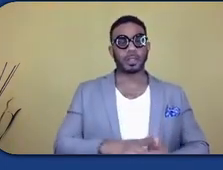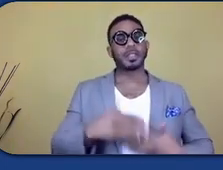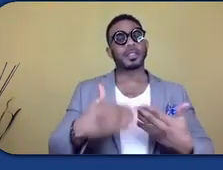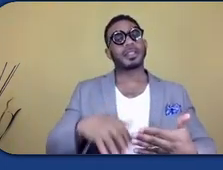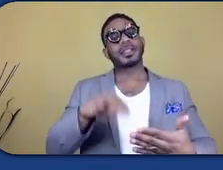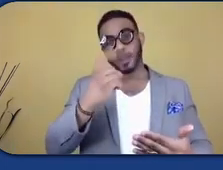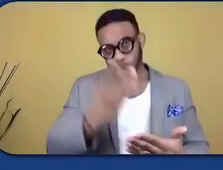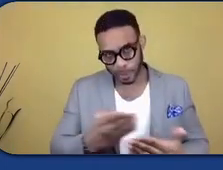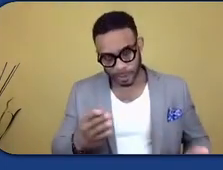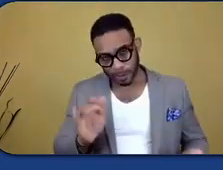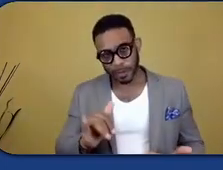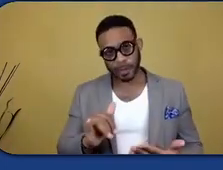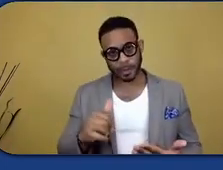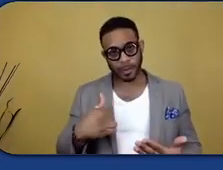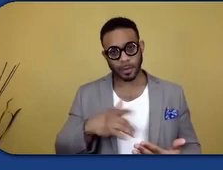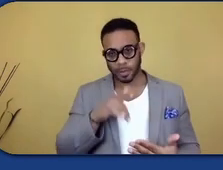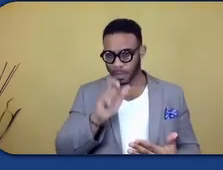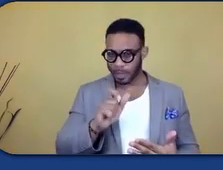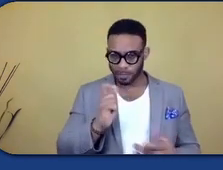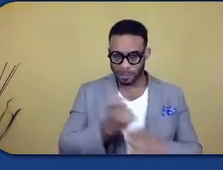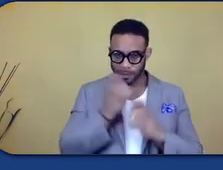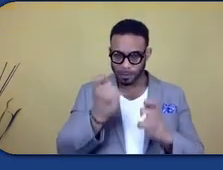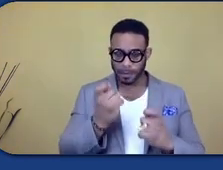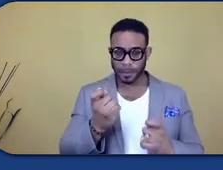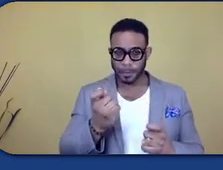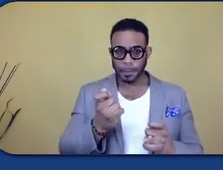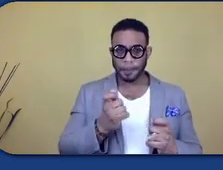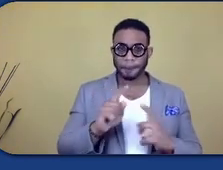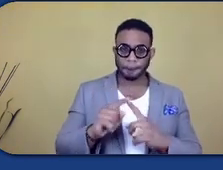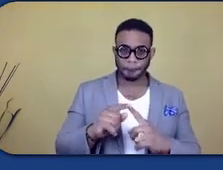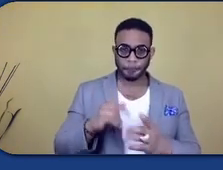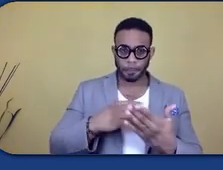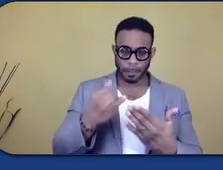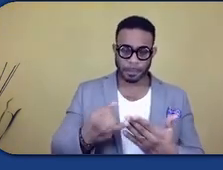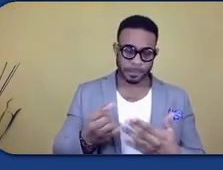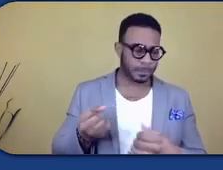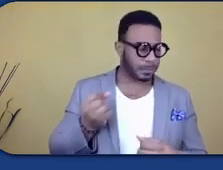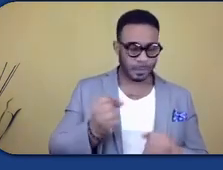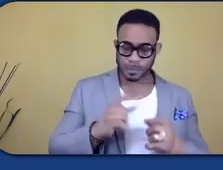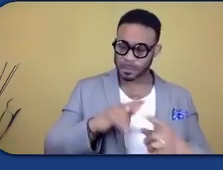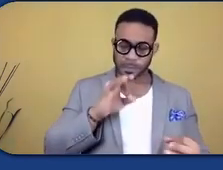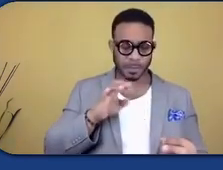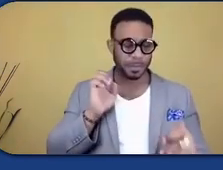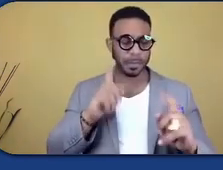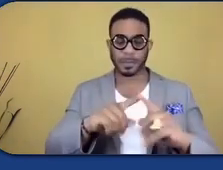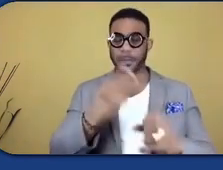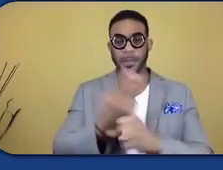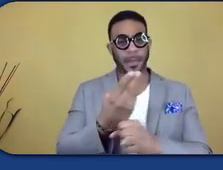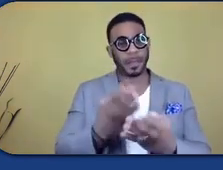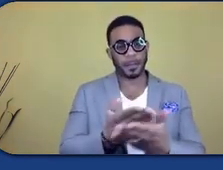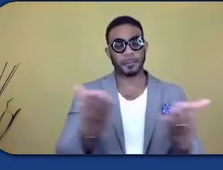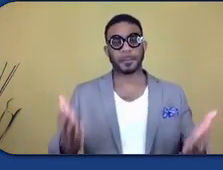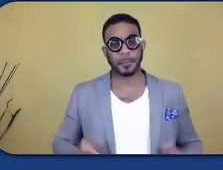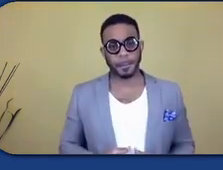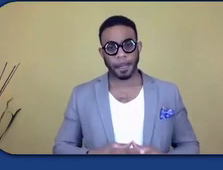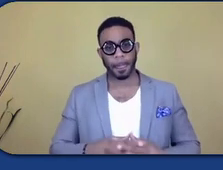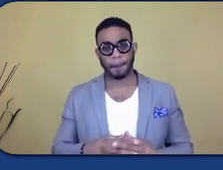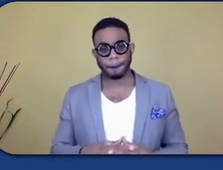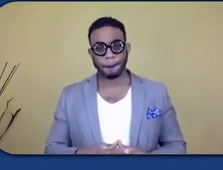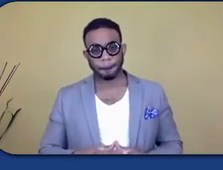take care of it. So that's one thing that we have to celebrate as a project, because this project has to give back to the